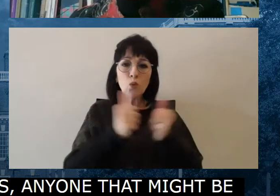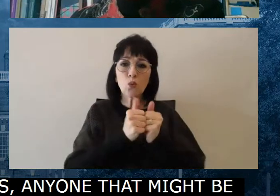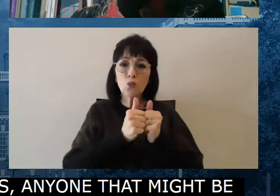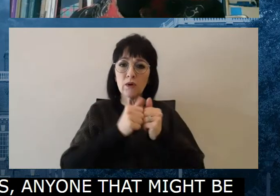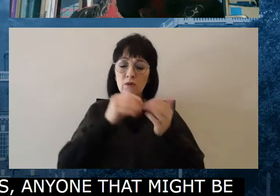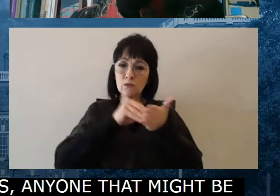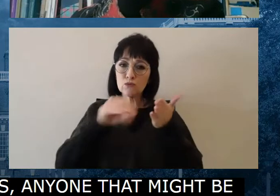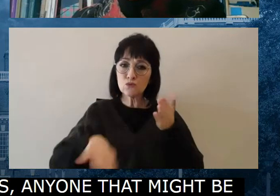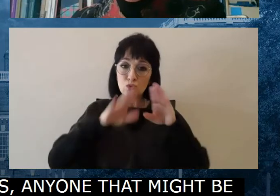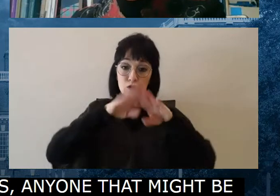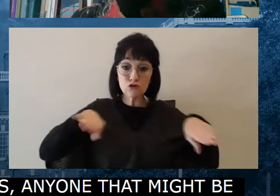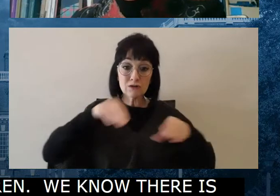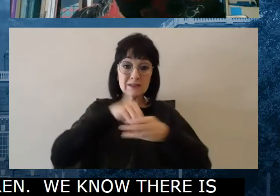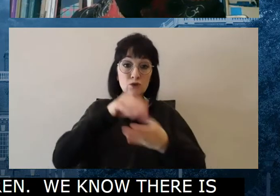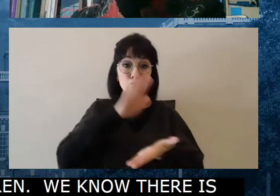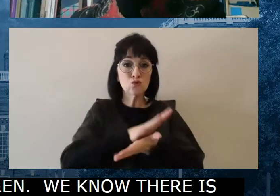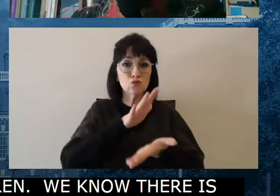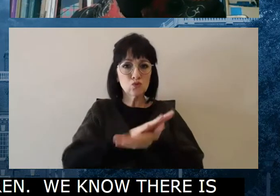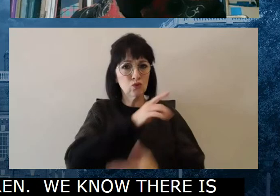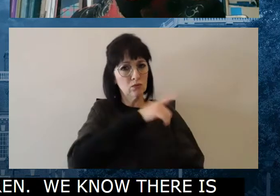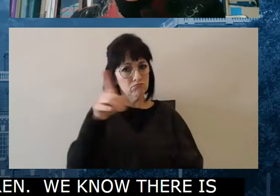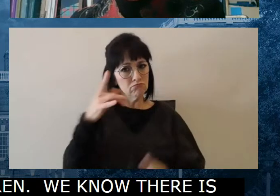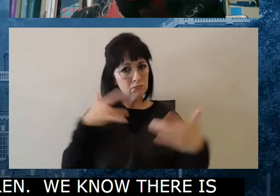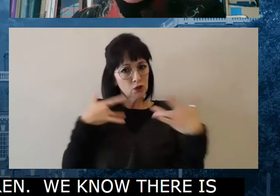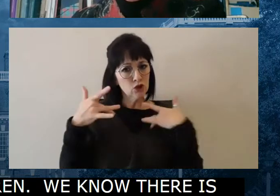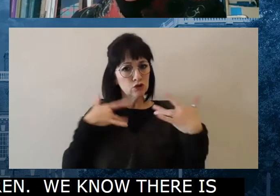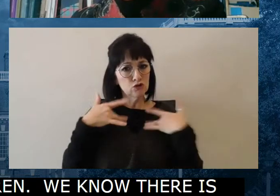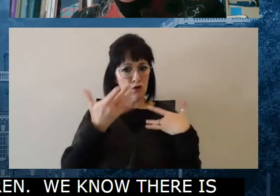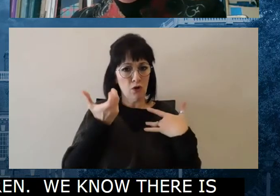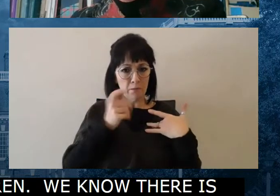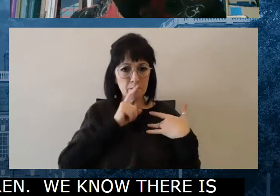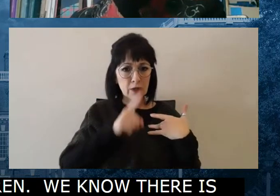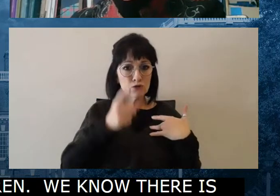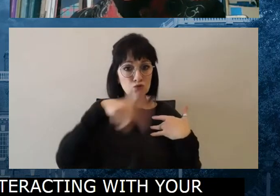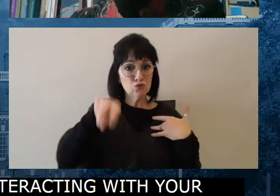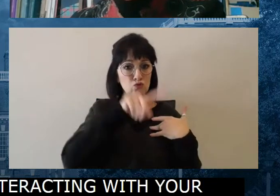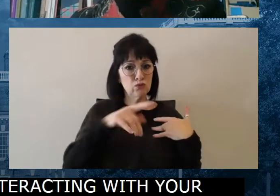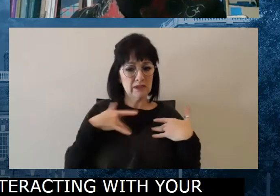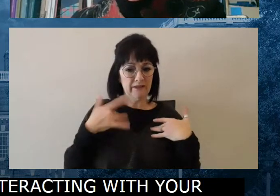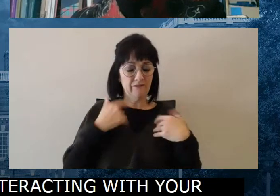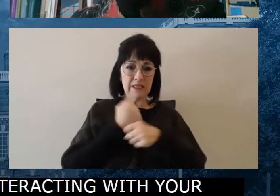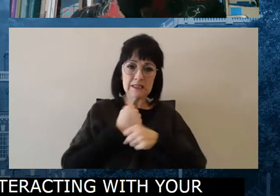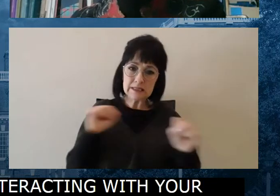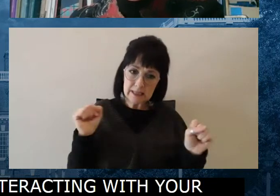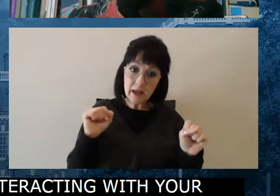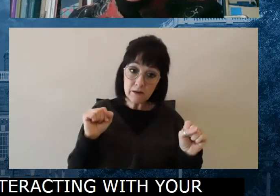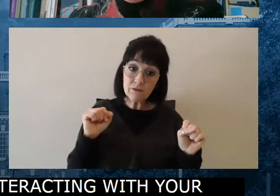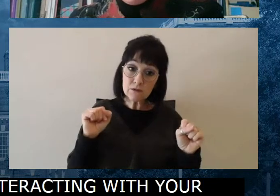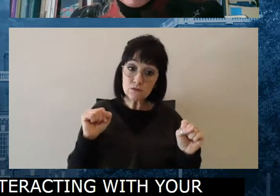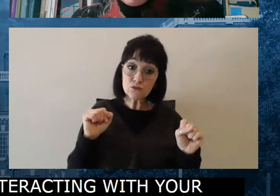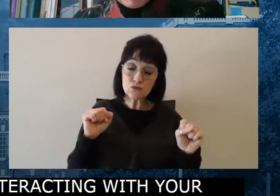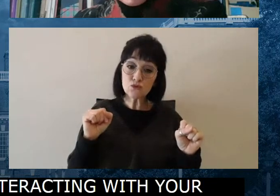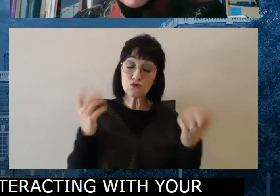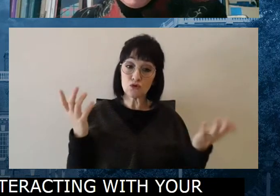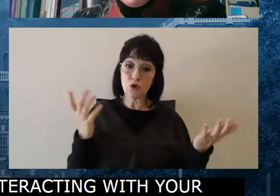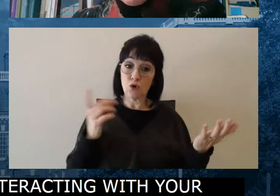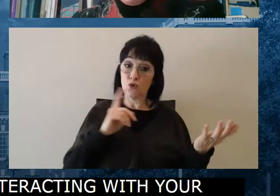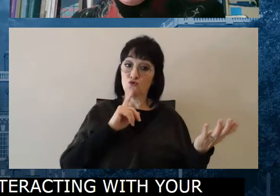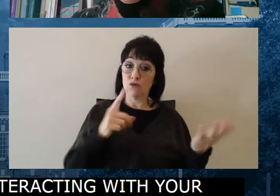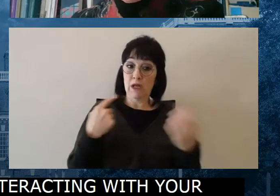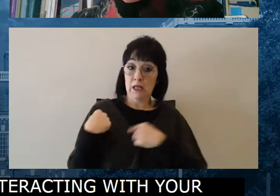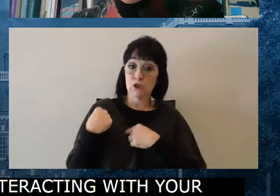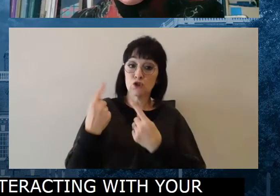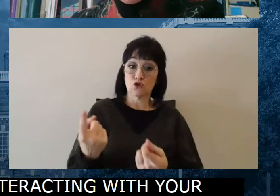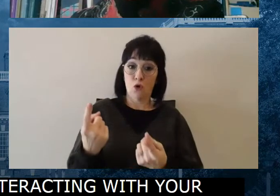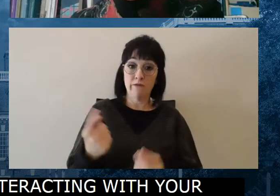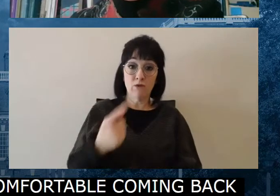So we're really proud to announce that over 1/3 of the educators, 1/3 of the people that are employed by our districts will